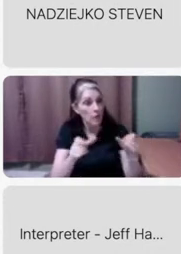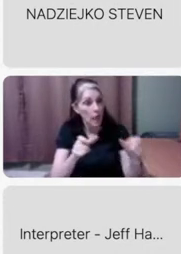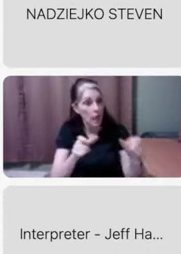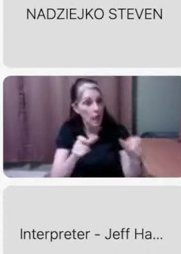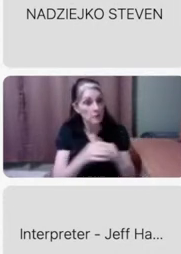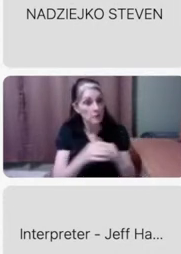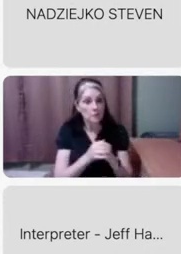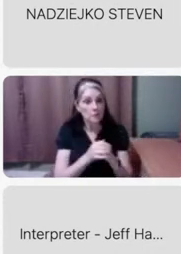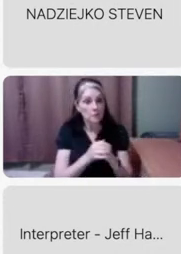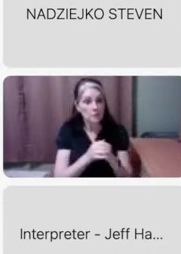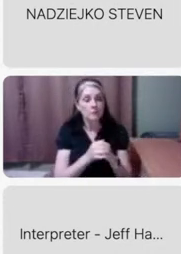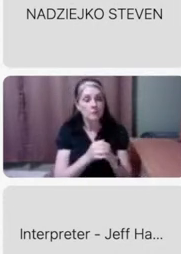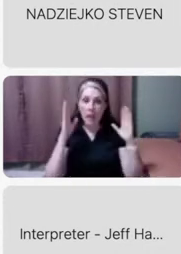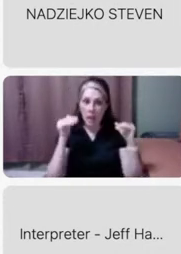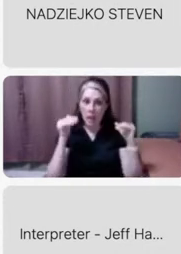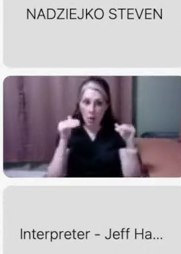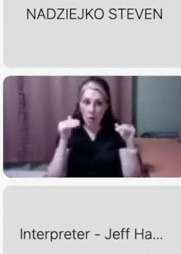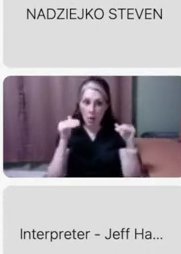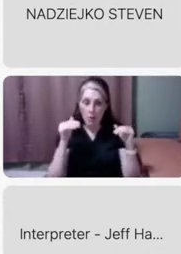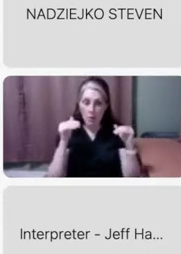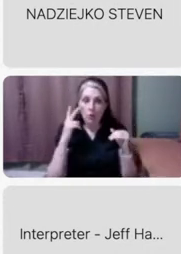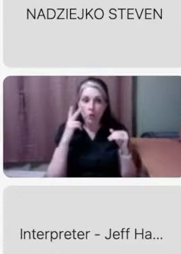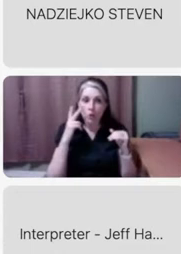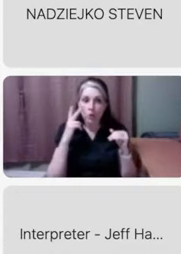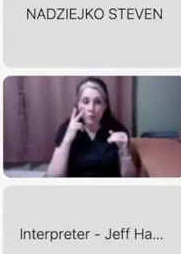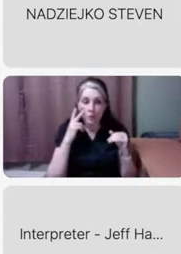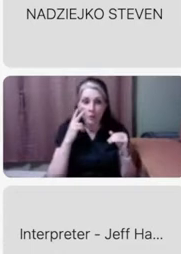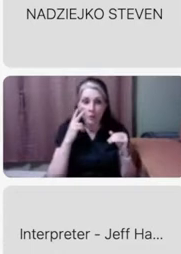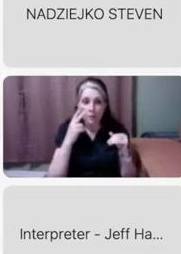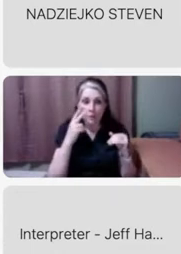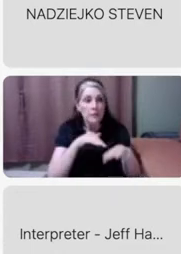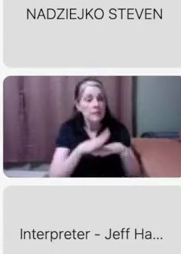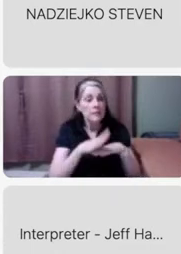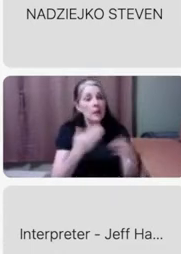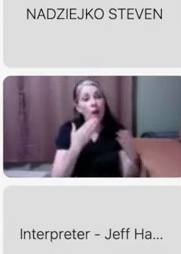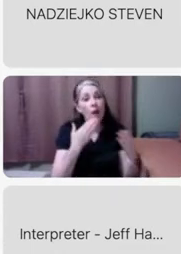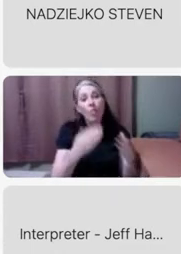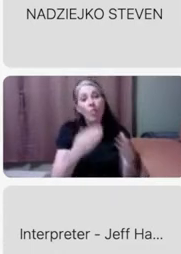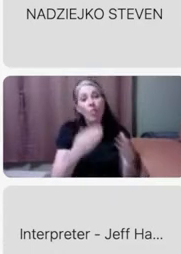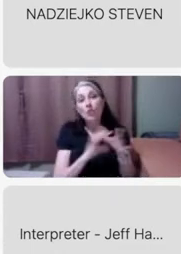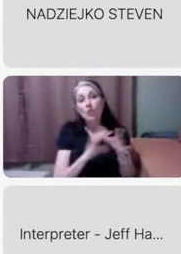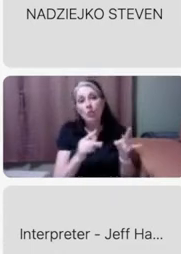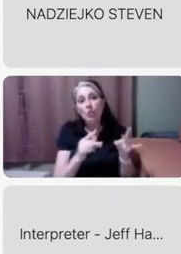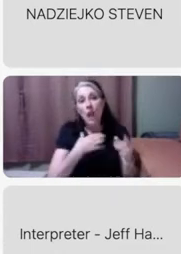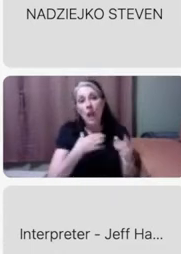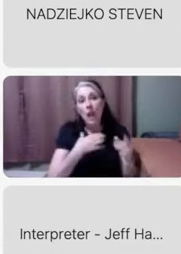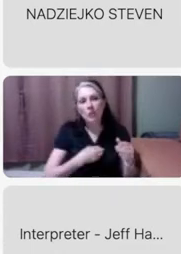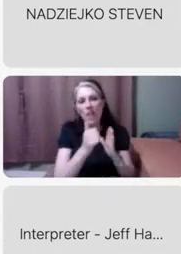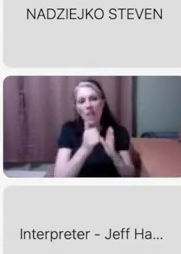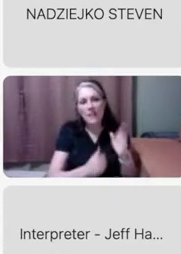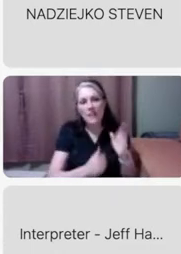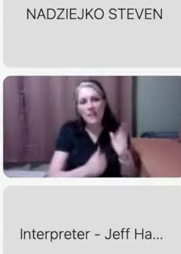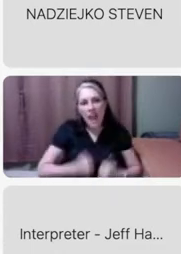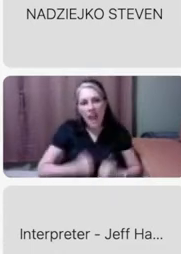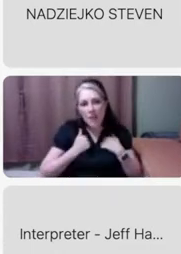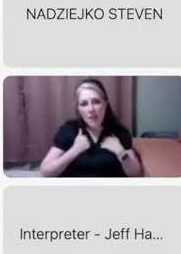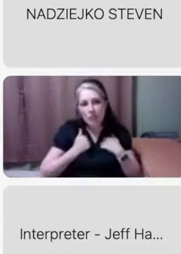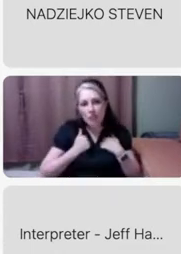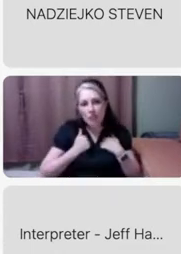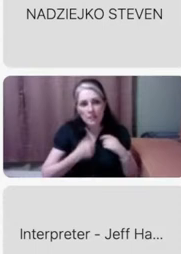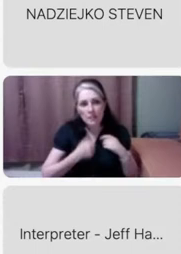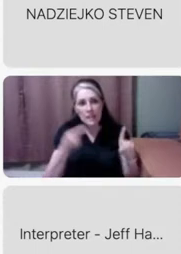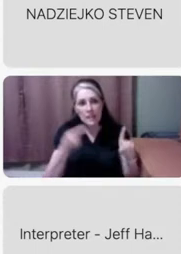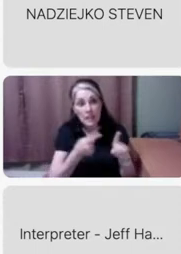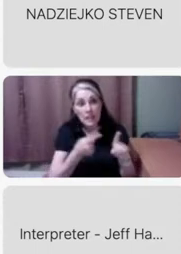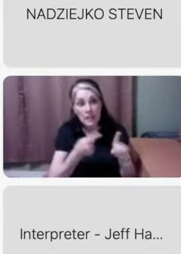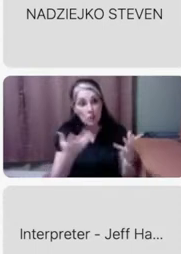send judge c a thank you note wherever he is i wish we had his address because he is what made you who